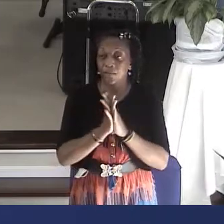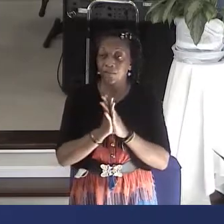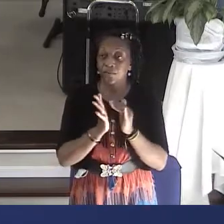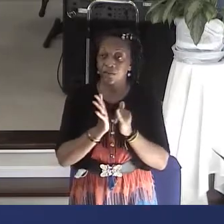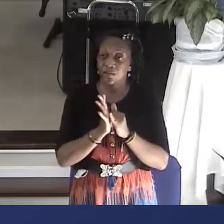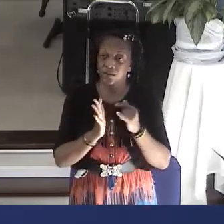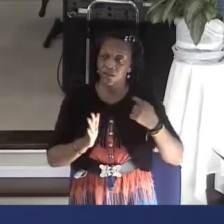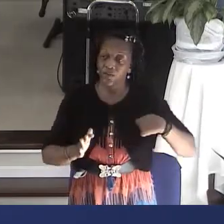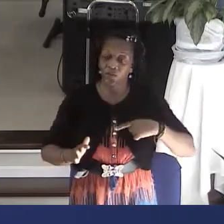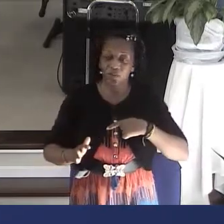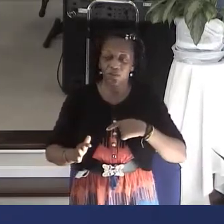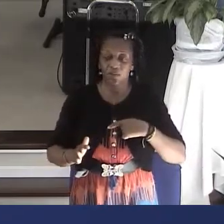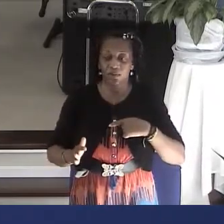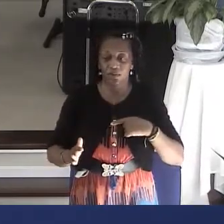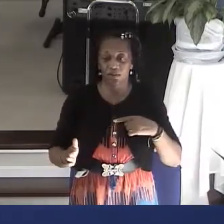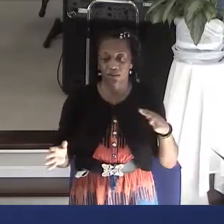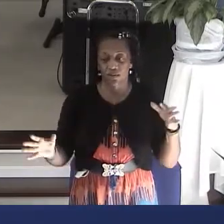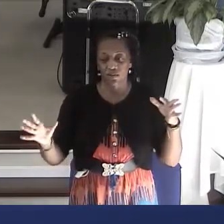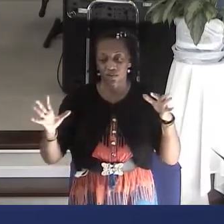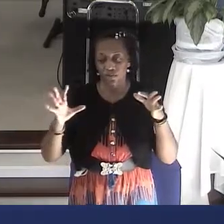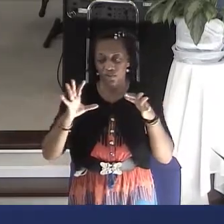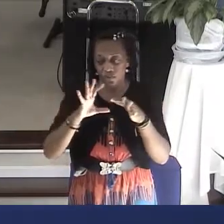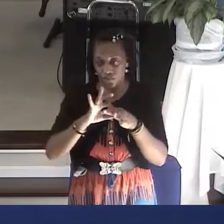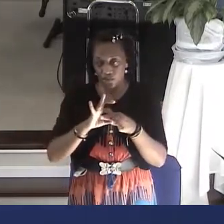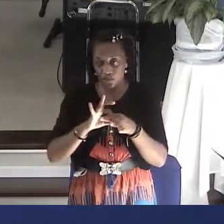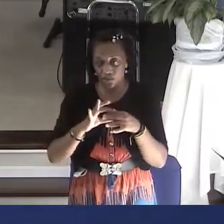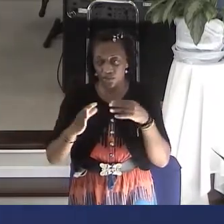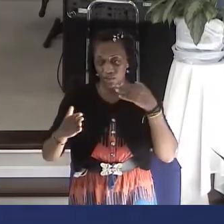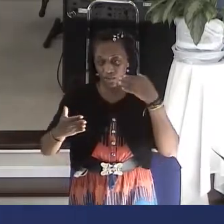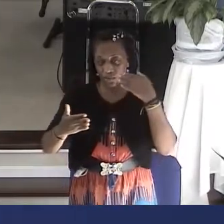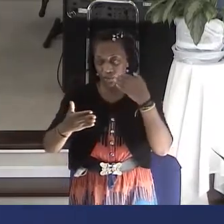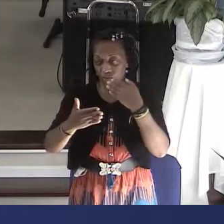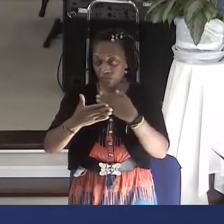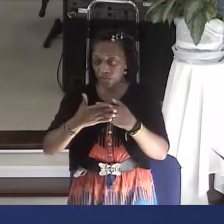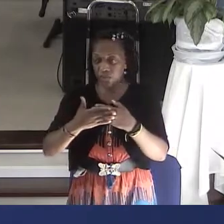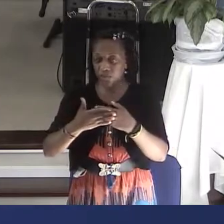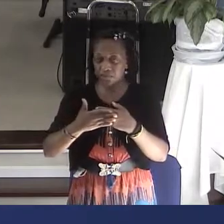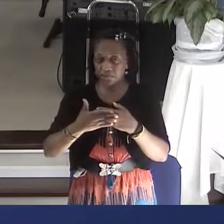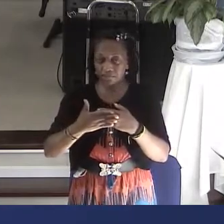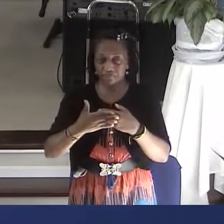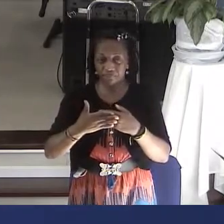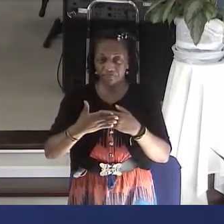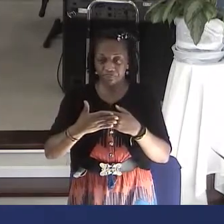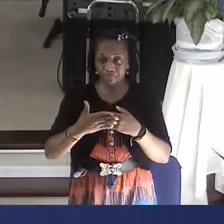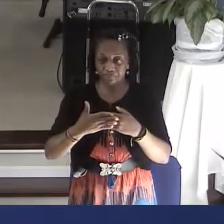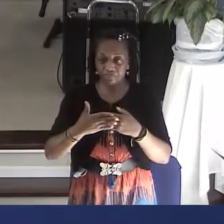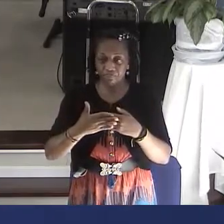another to help them in a time such as now.